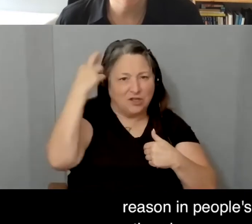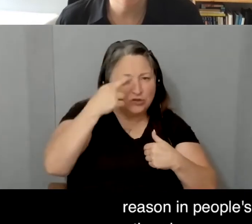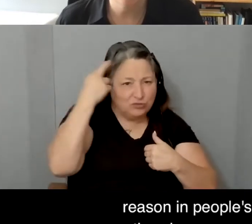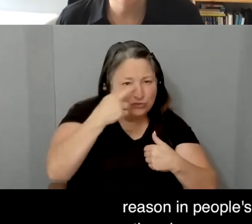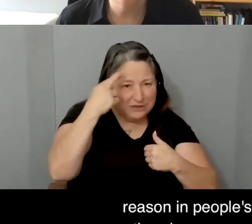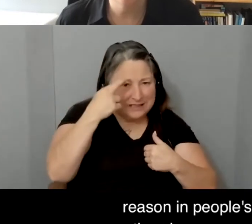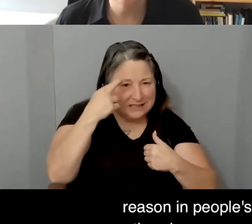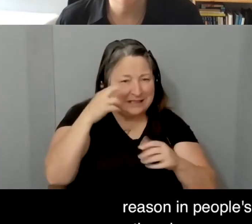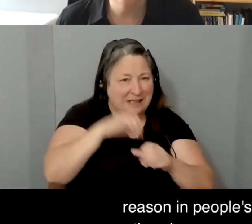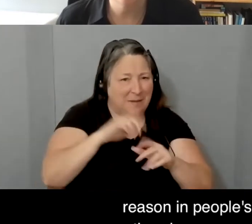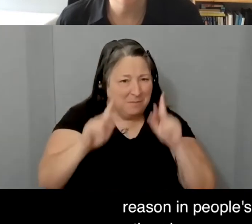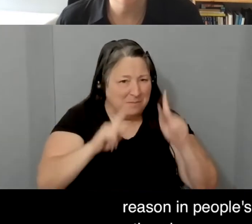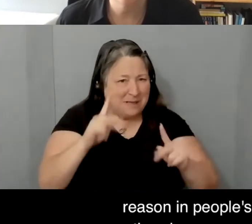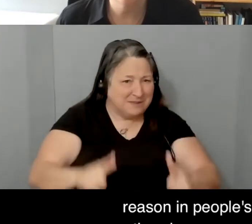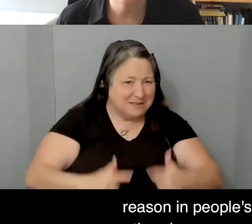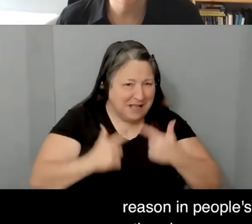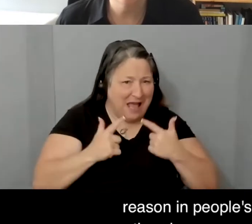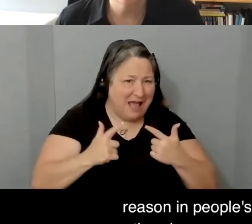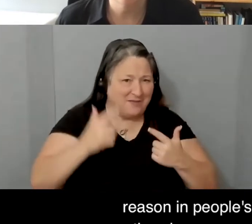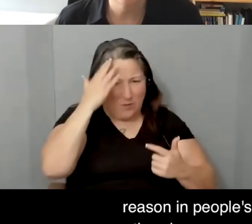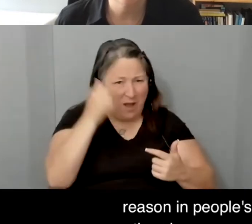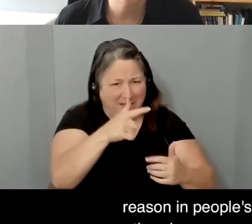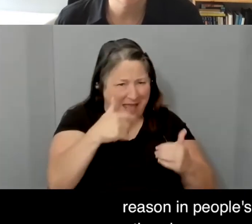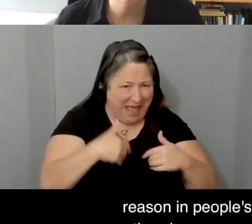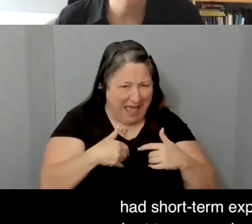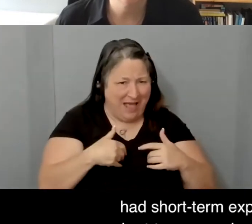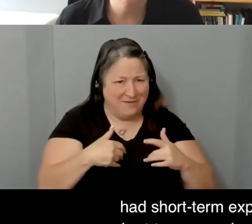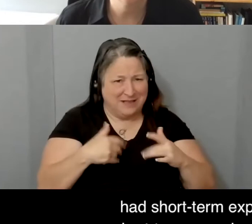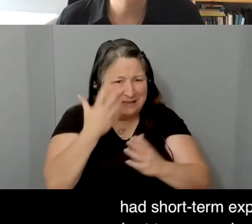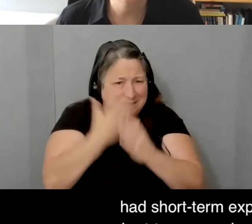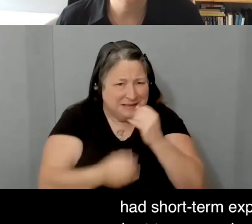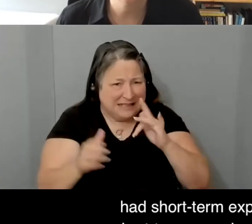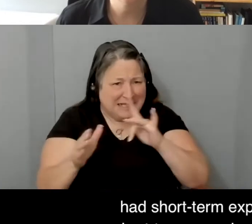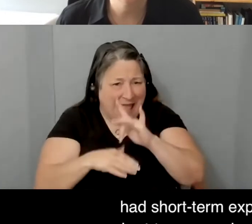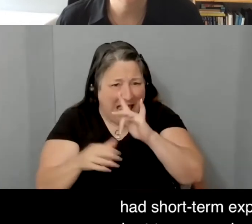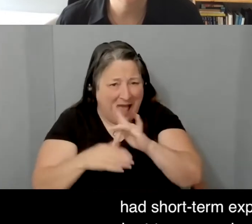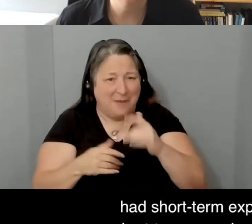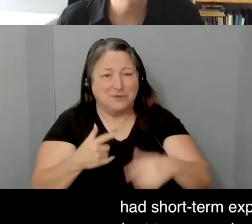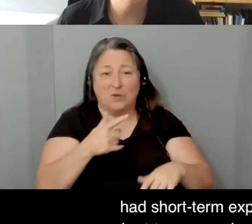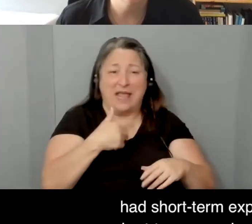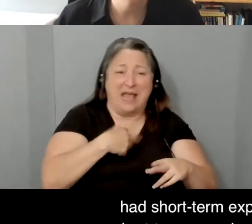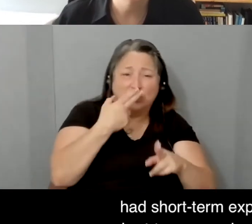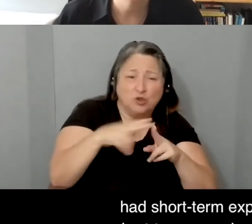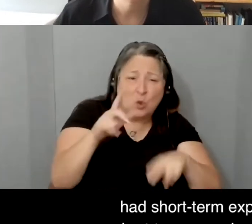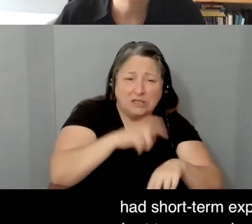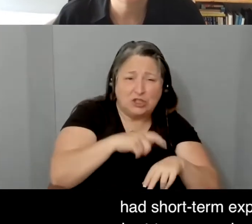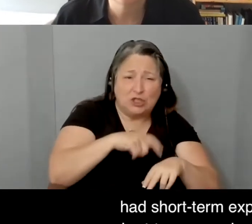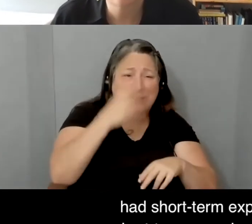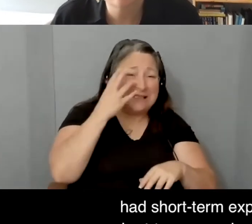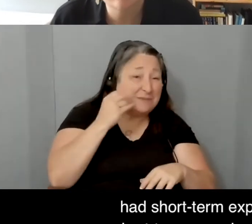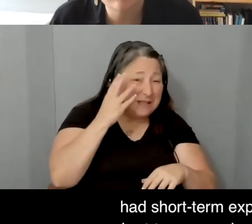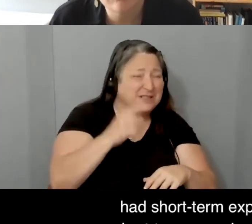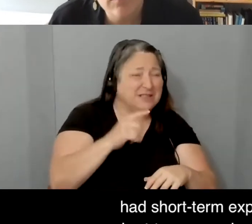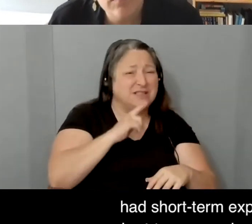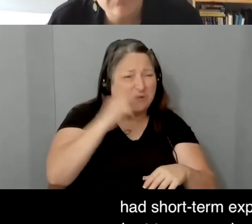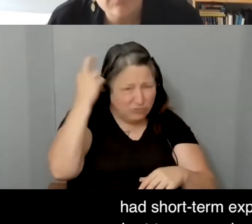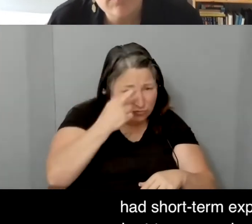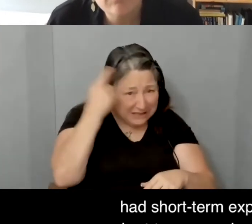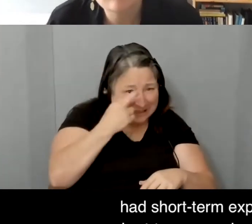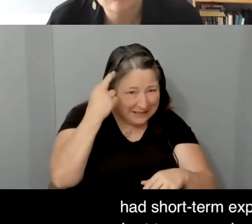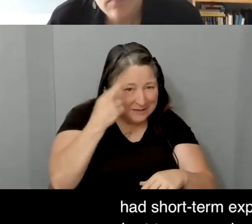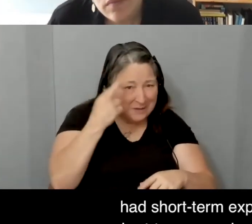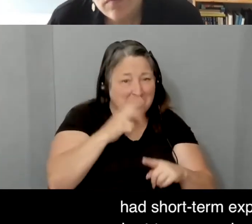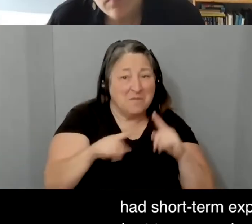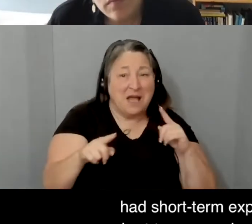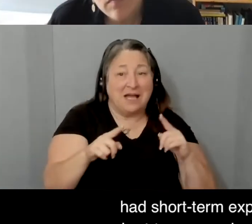people's lives why they have gaps, or there's a reason in people's lives why they had short-term experiences. But talking to those short-term experiences